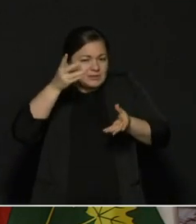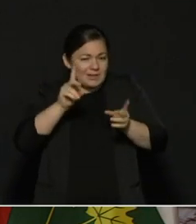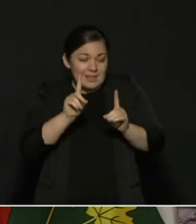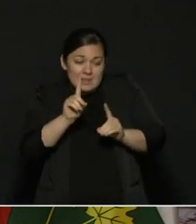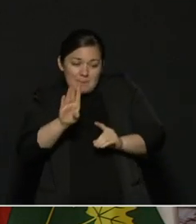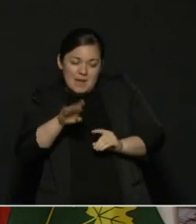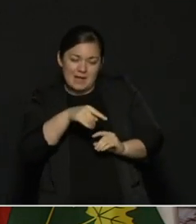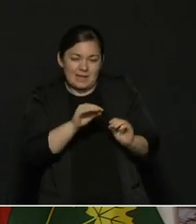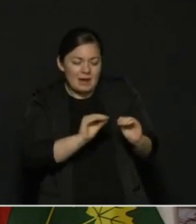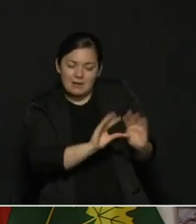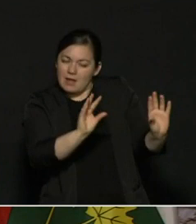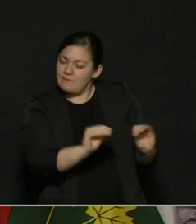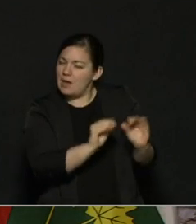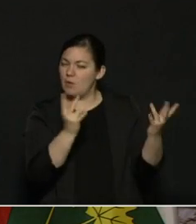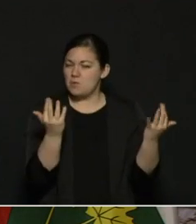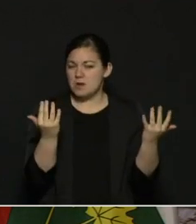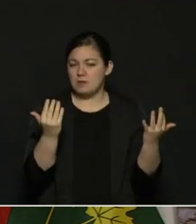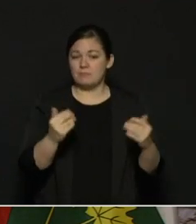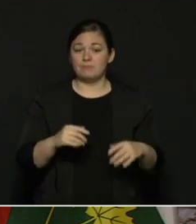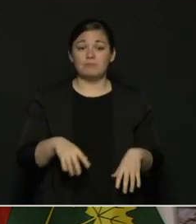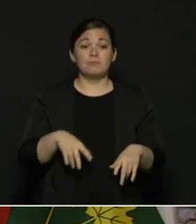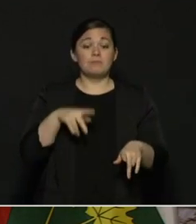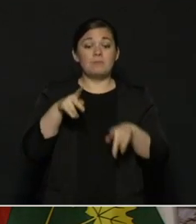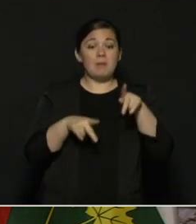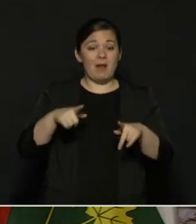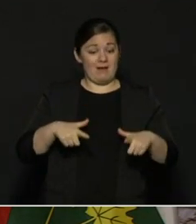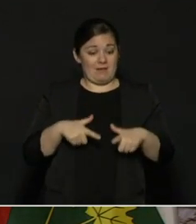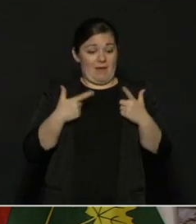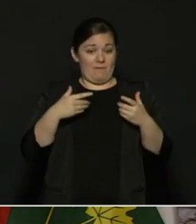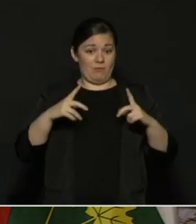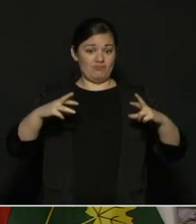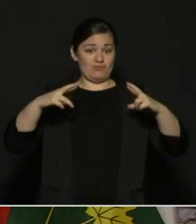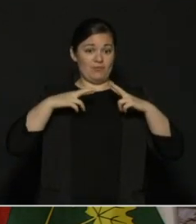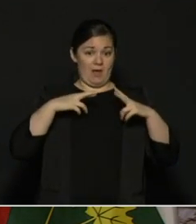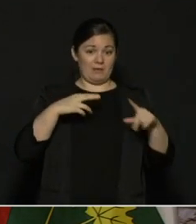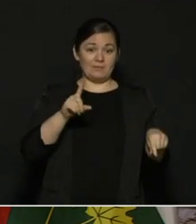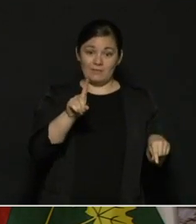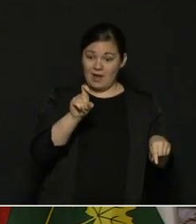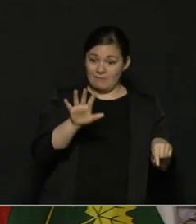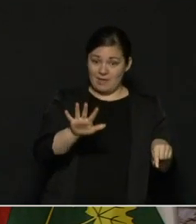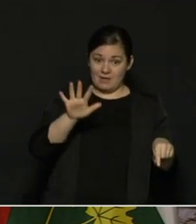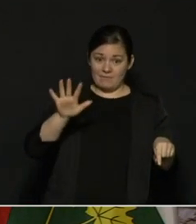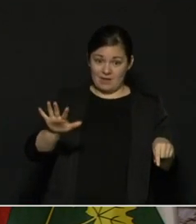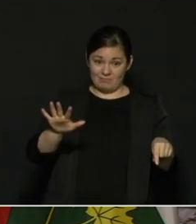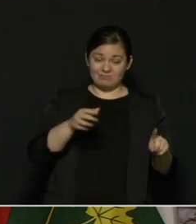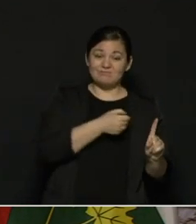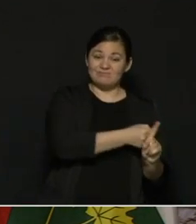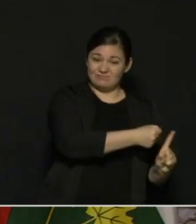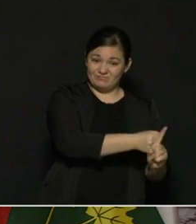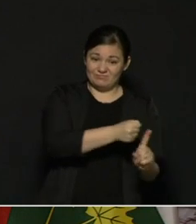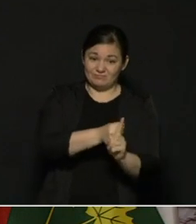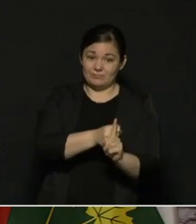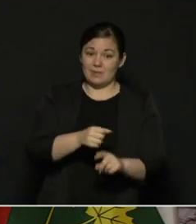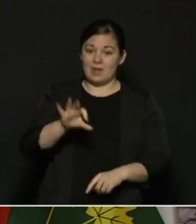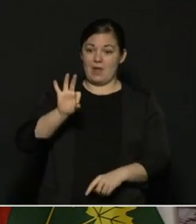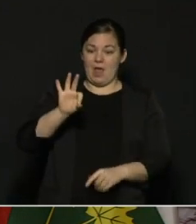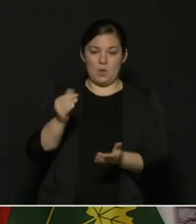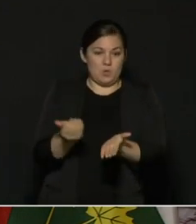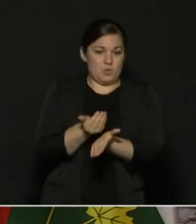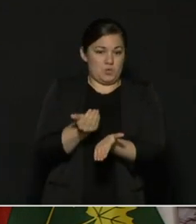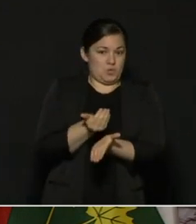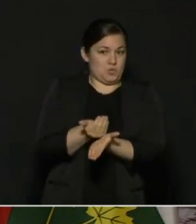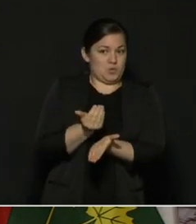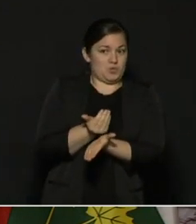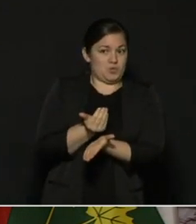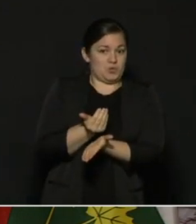555 reported in residents, cumulative, 9 new ones today. 75 new cases reported among staff for a total